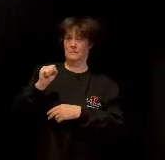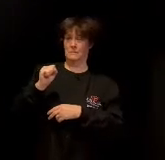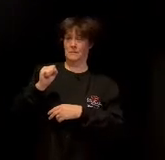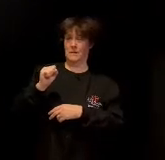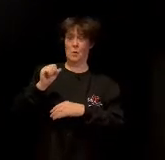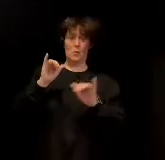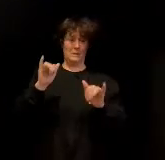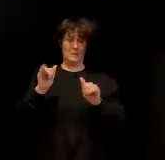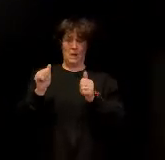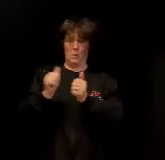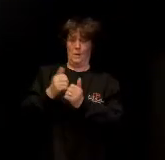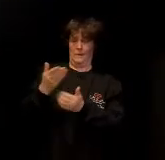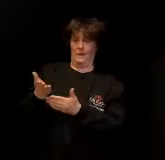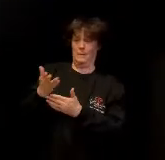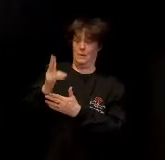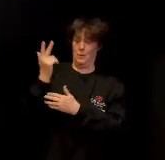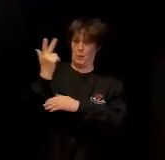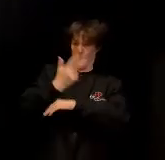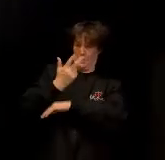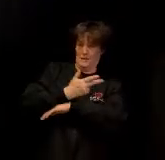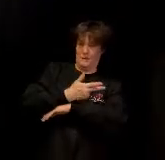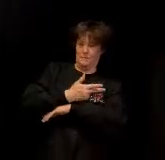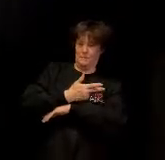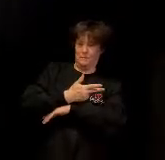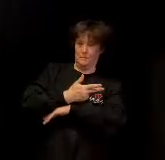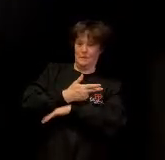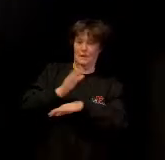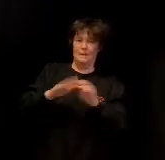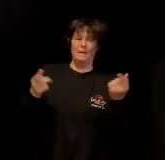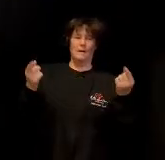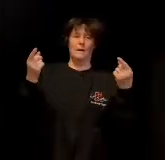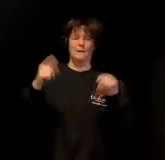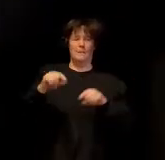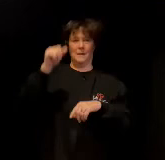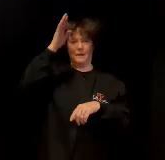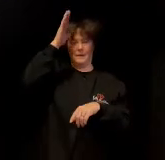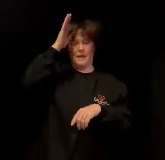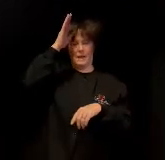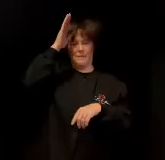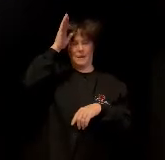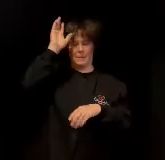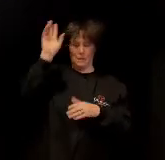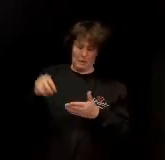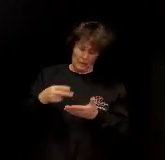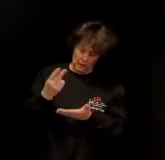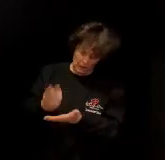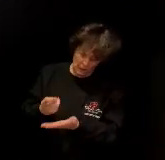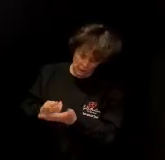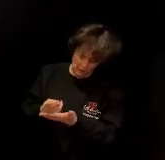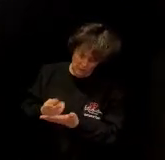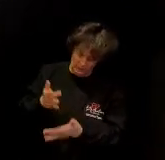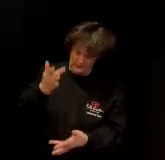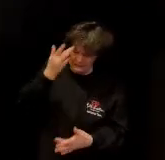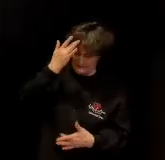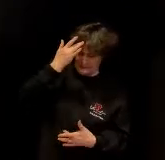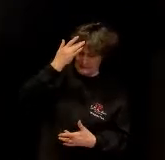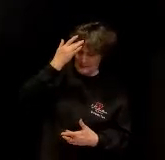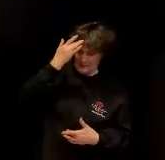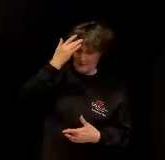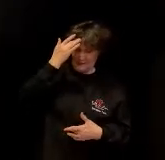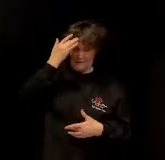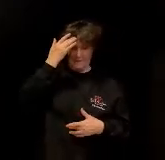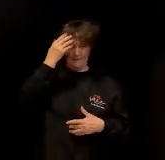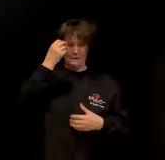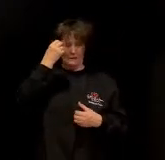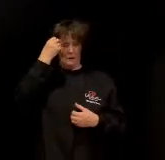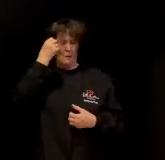3 days courteously. And it came to pass that the father of Publius lay sick of a fever and of a bloody flux, to whom